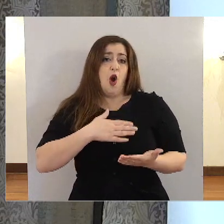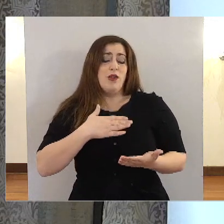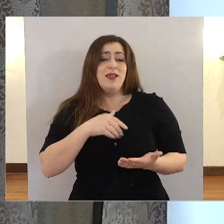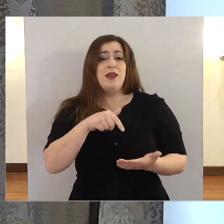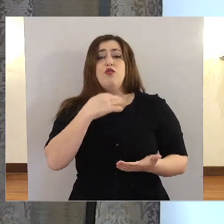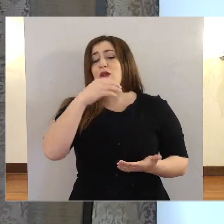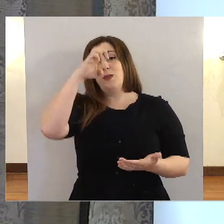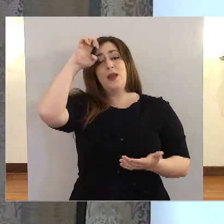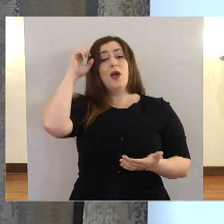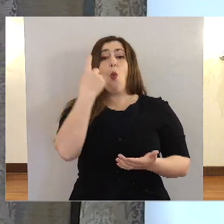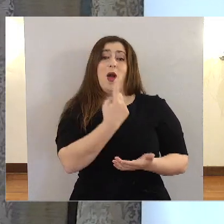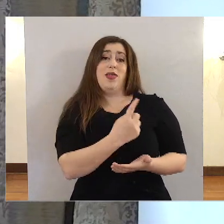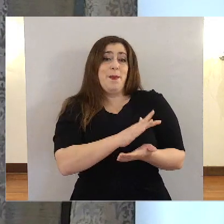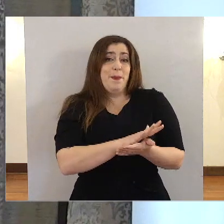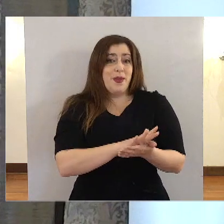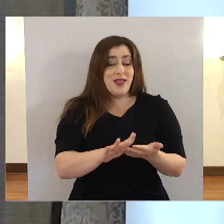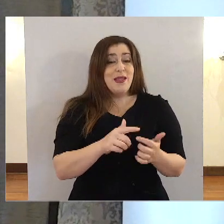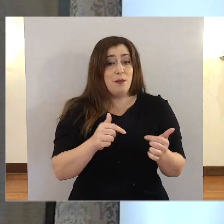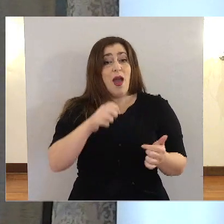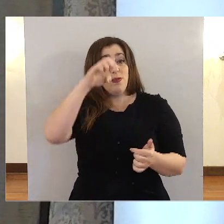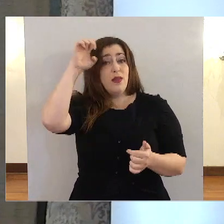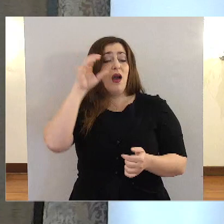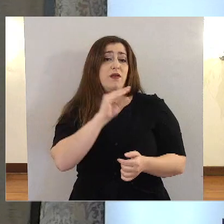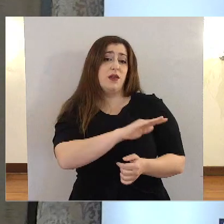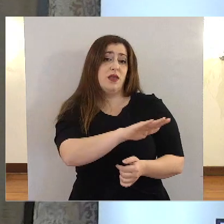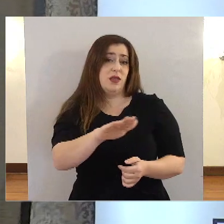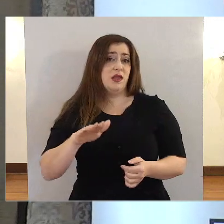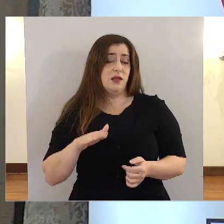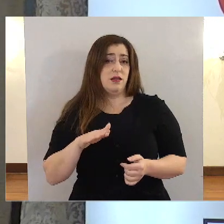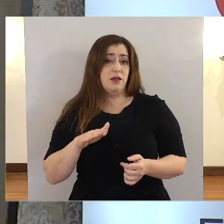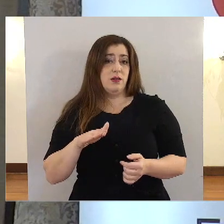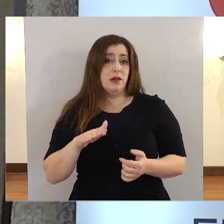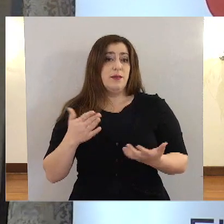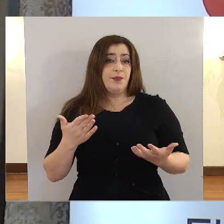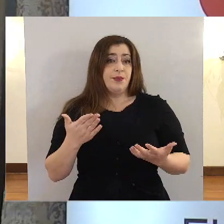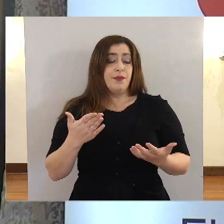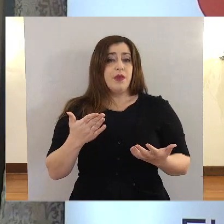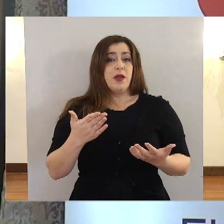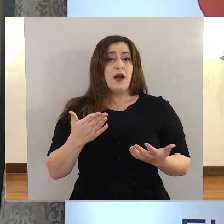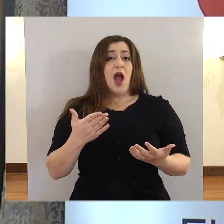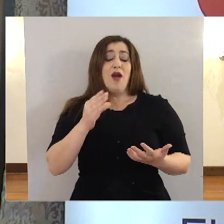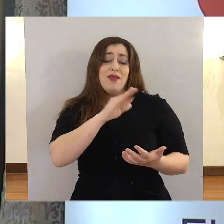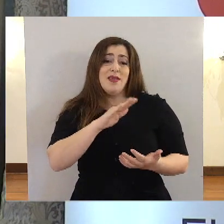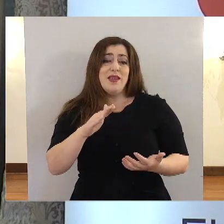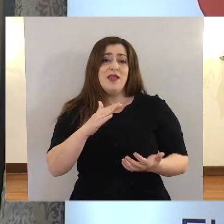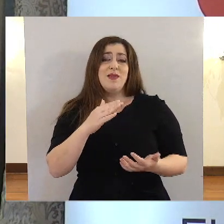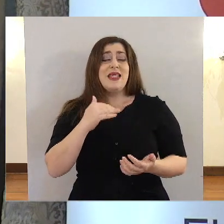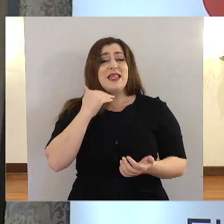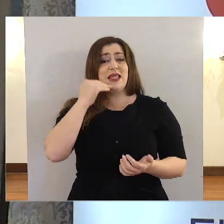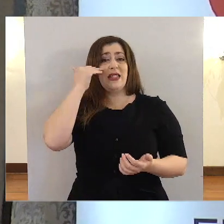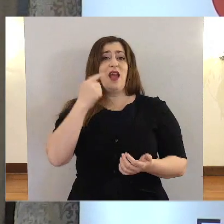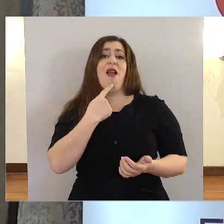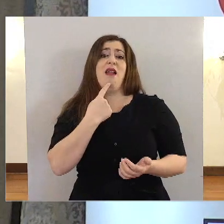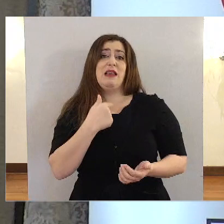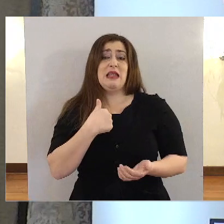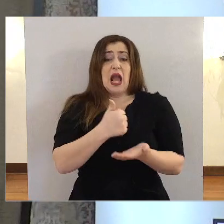about hundreds of people who are possibly not open when disclosing their gender identity. And if not mistaken,